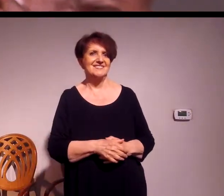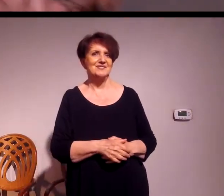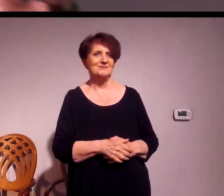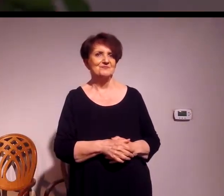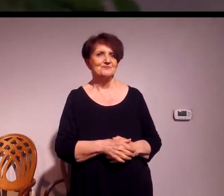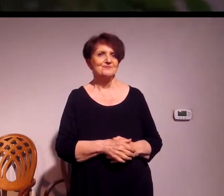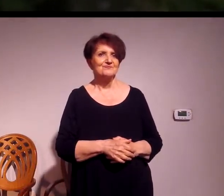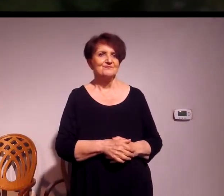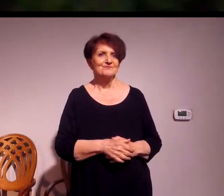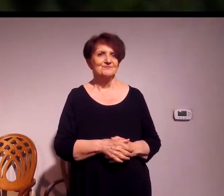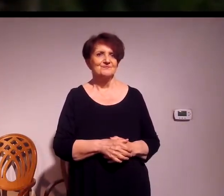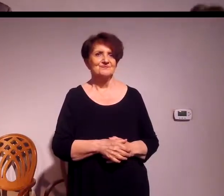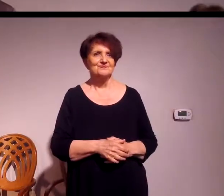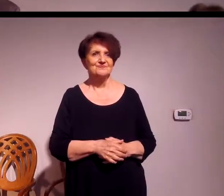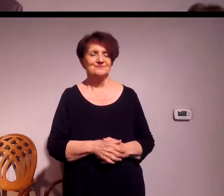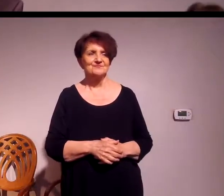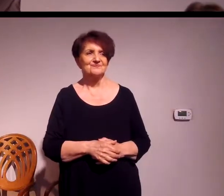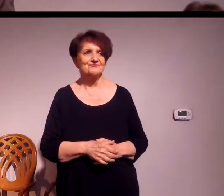around here,